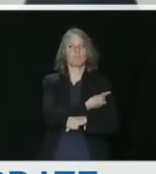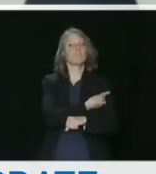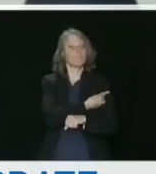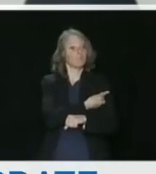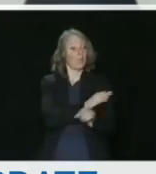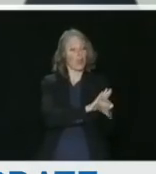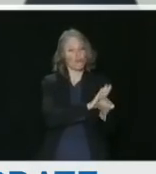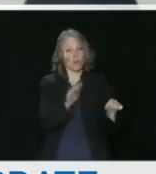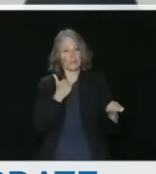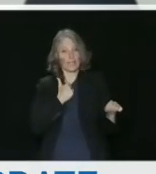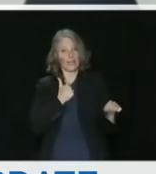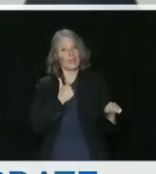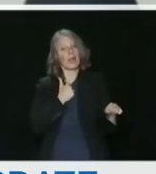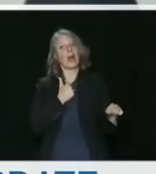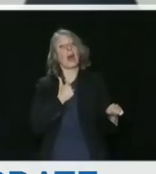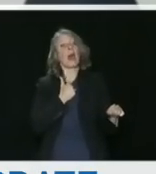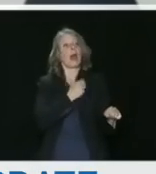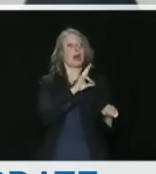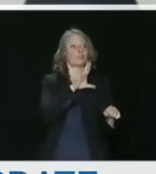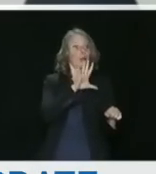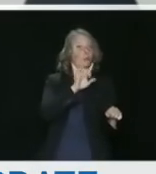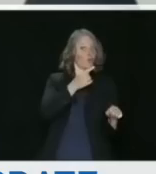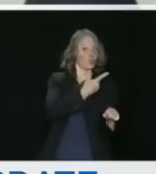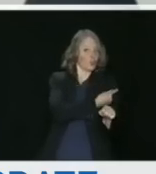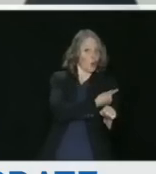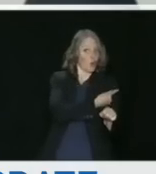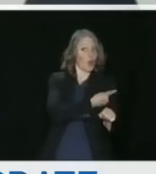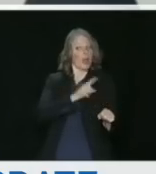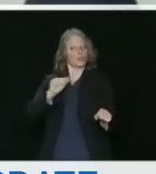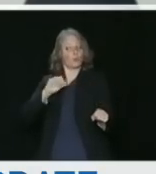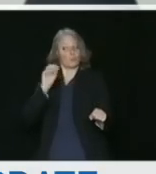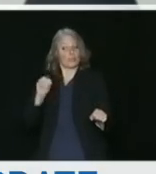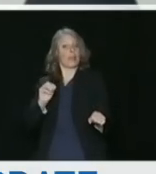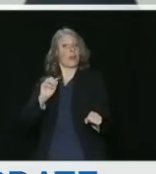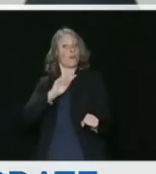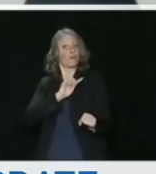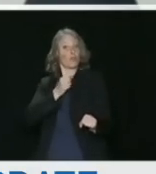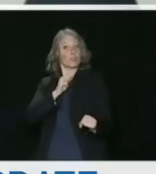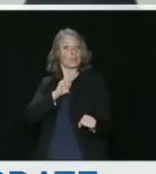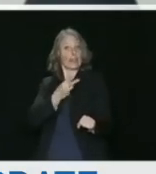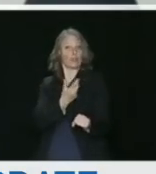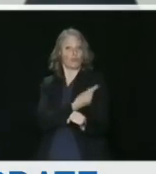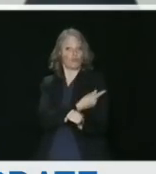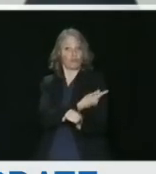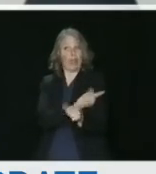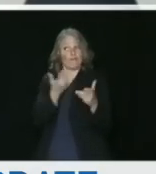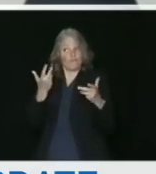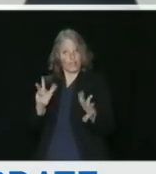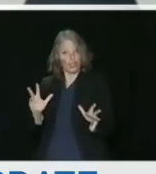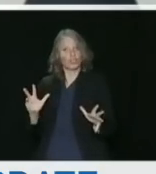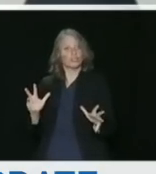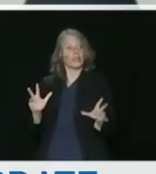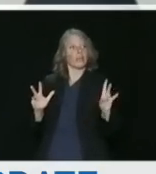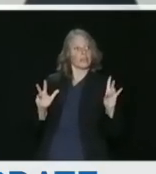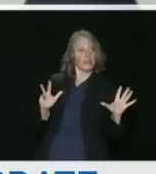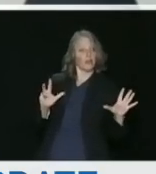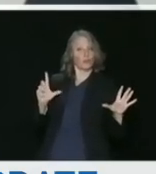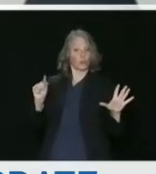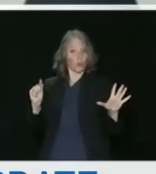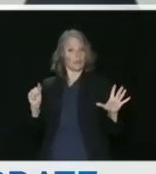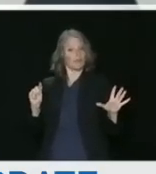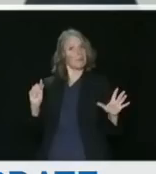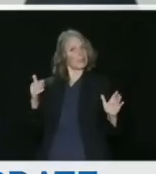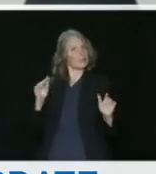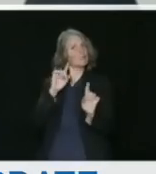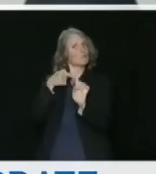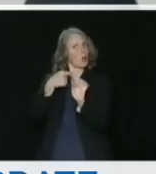and territory, and also 20% of people who have already had their second dose, I think that's good. I